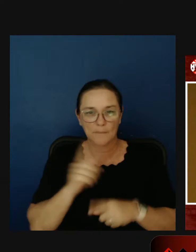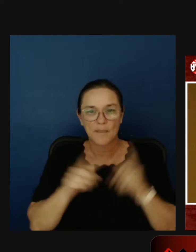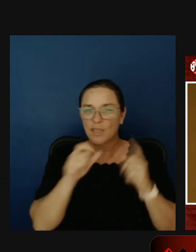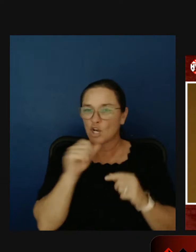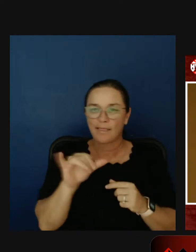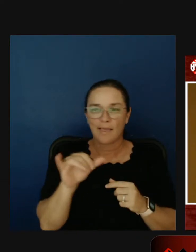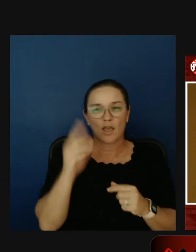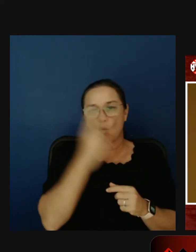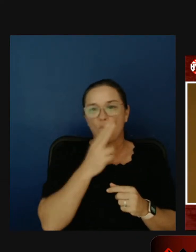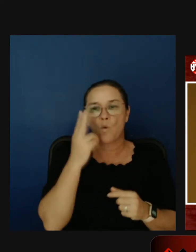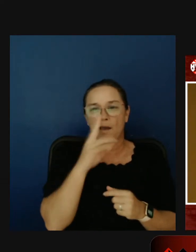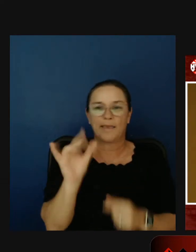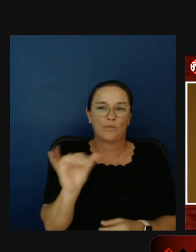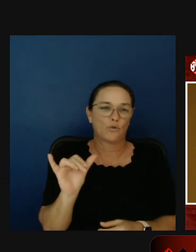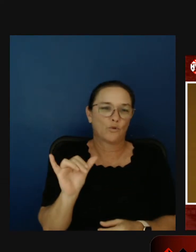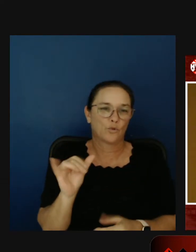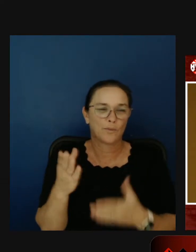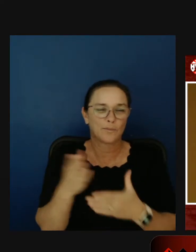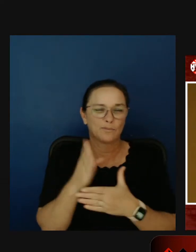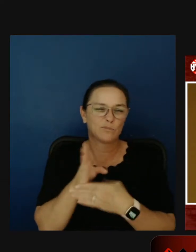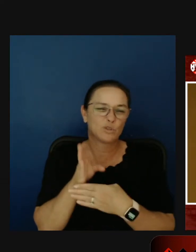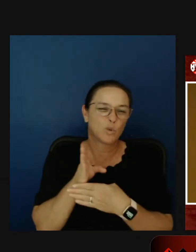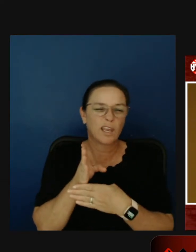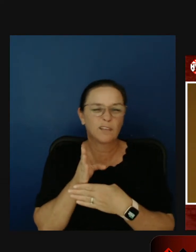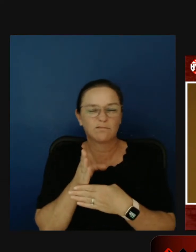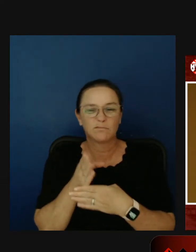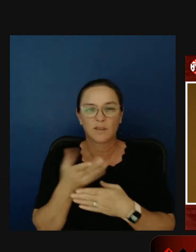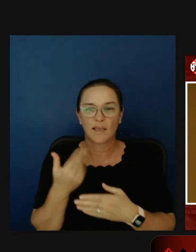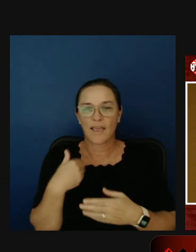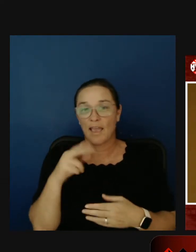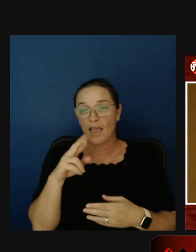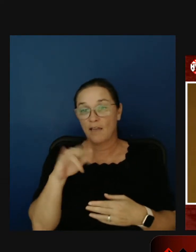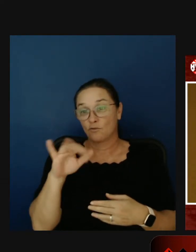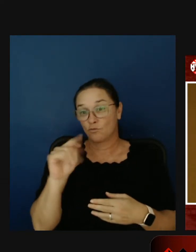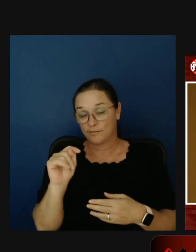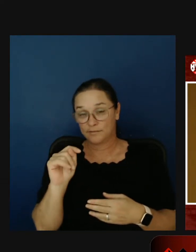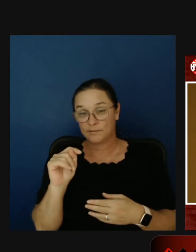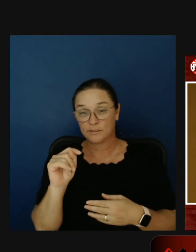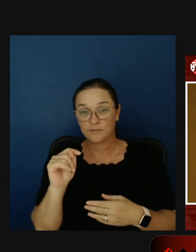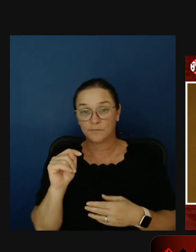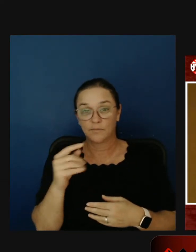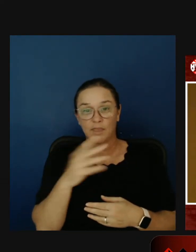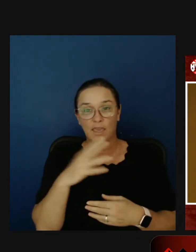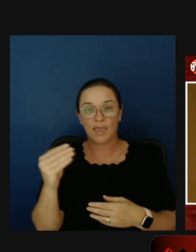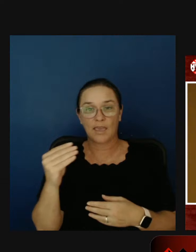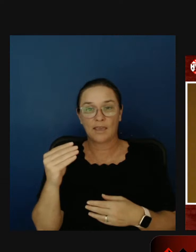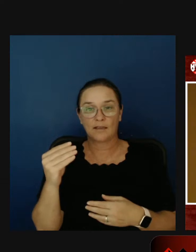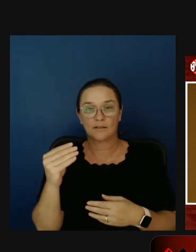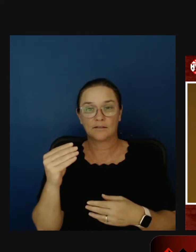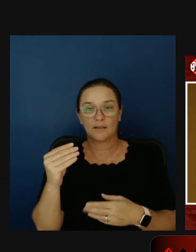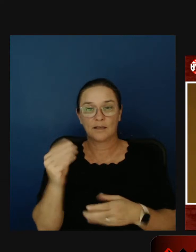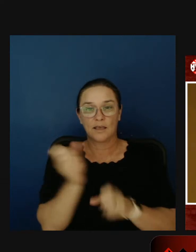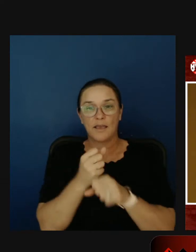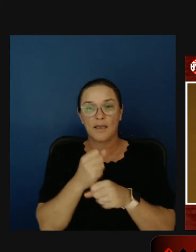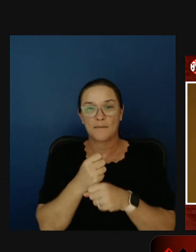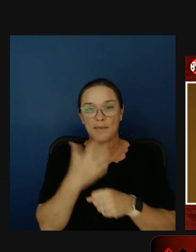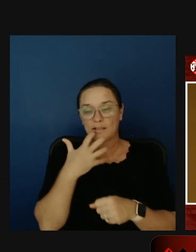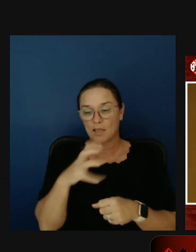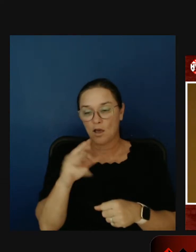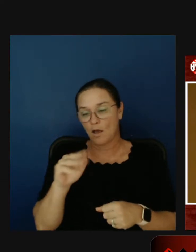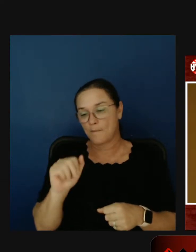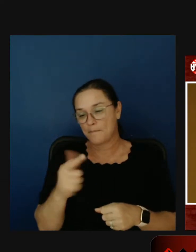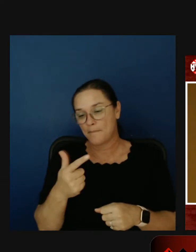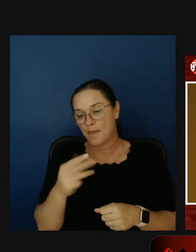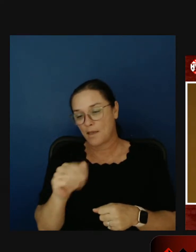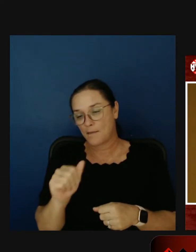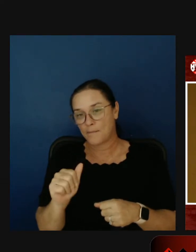either. They're kind of in between. So there is a rift there, and it causes, you know, heating magma to come up, and you get